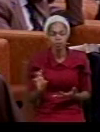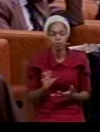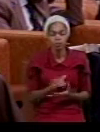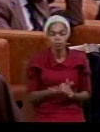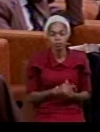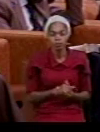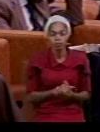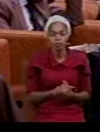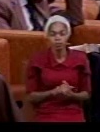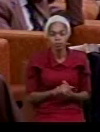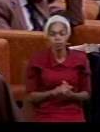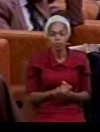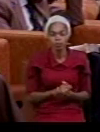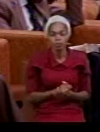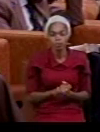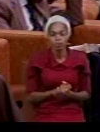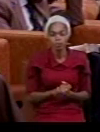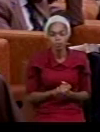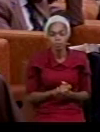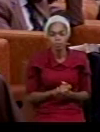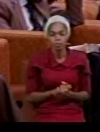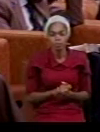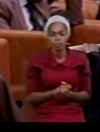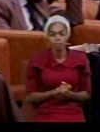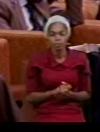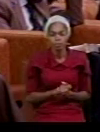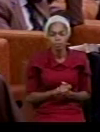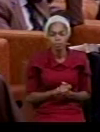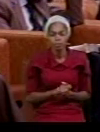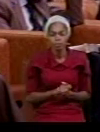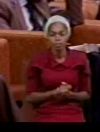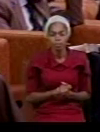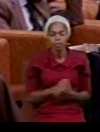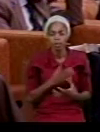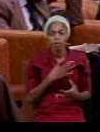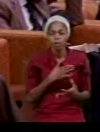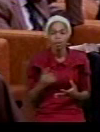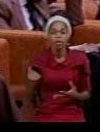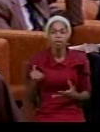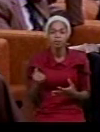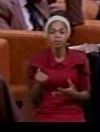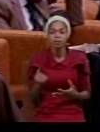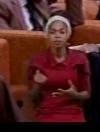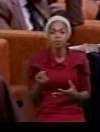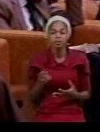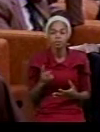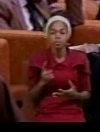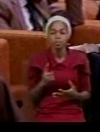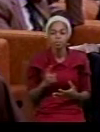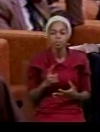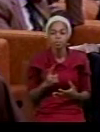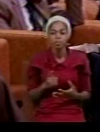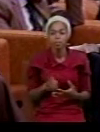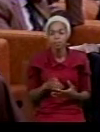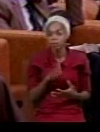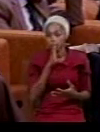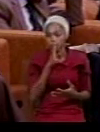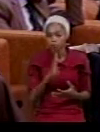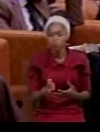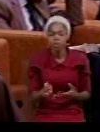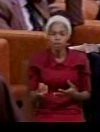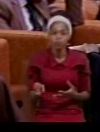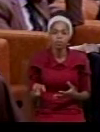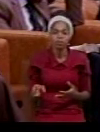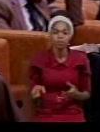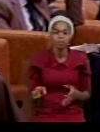Verse 7 to 10. And the swine, though he divided the hoof, and be clue-footed, yet